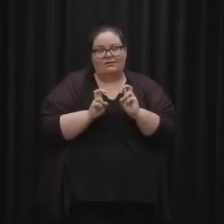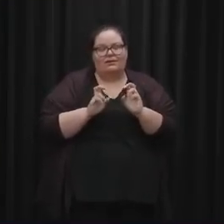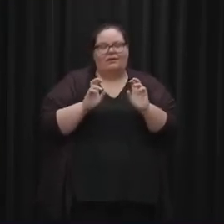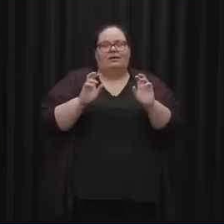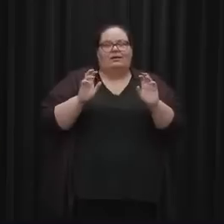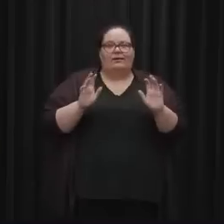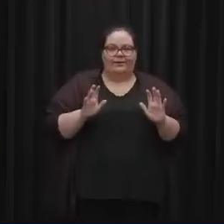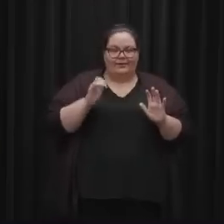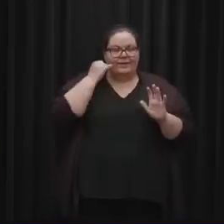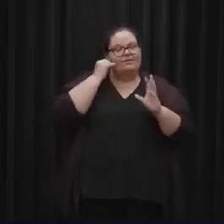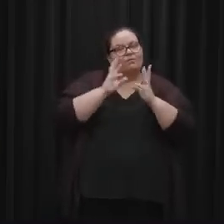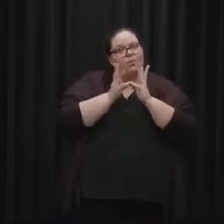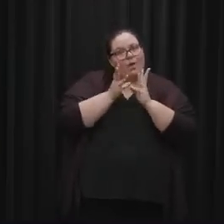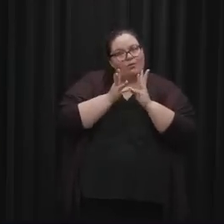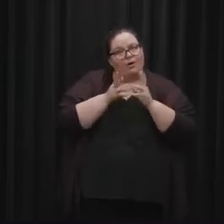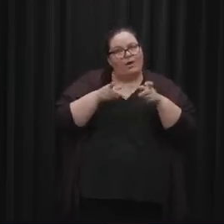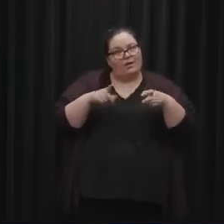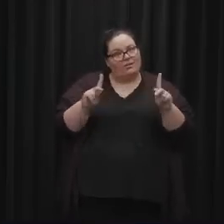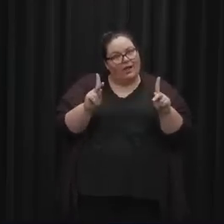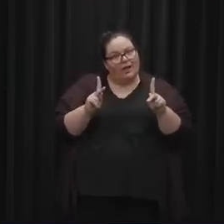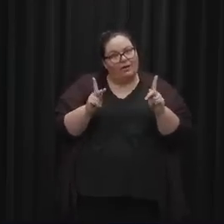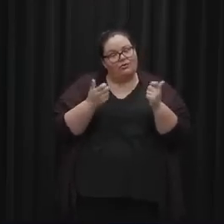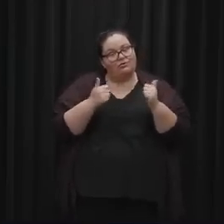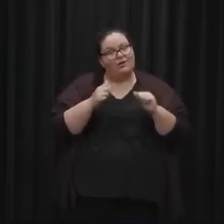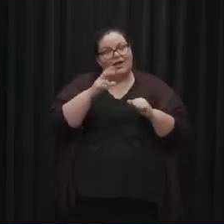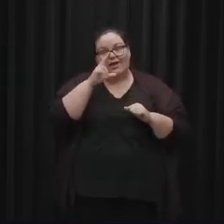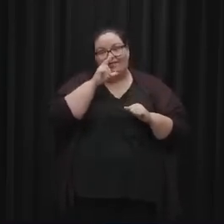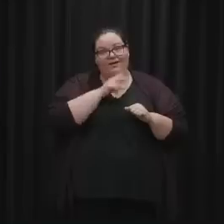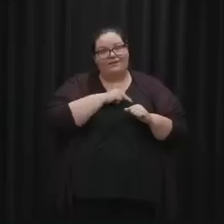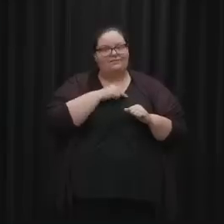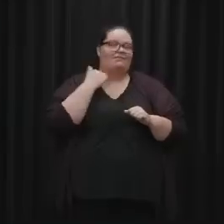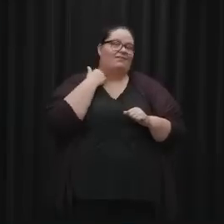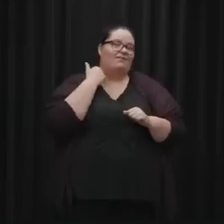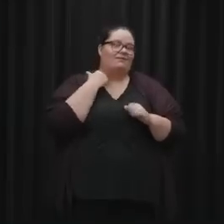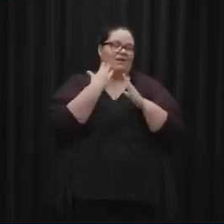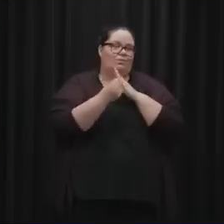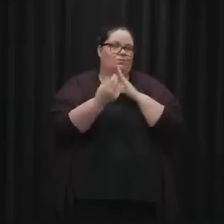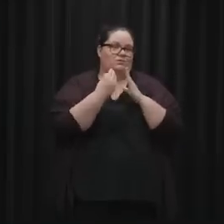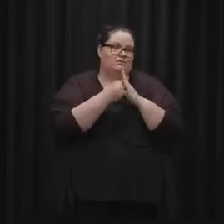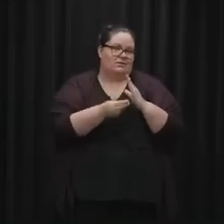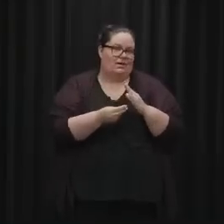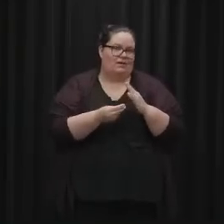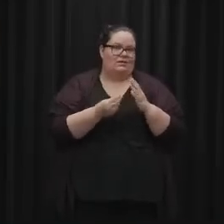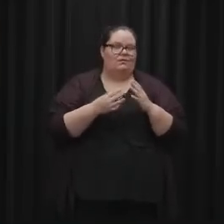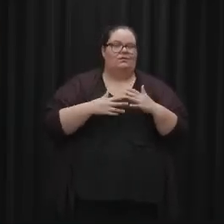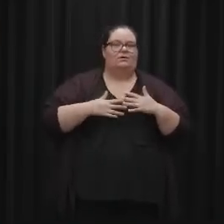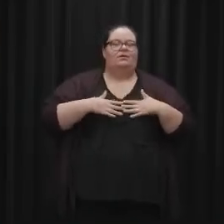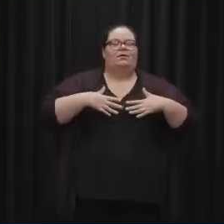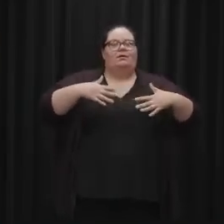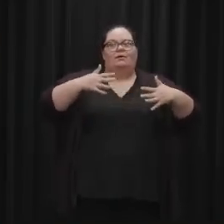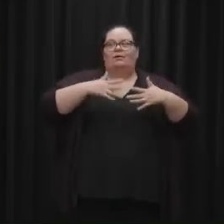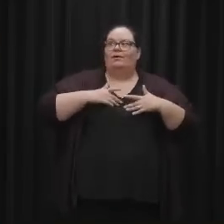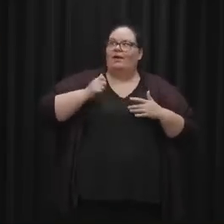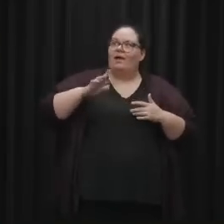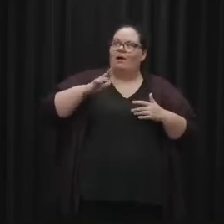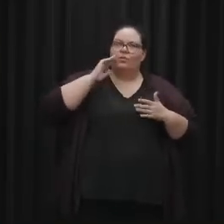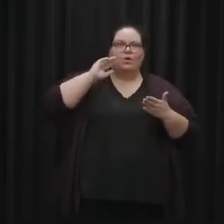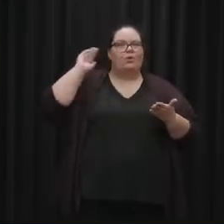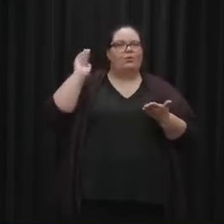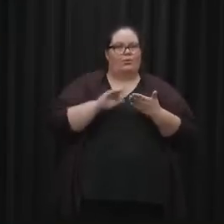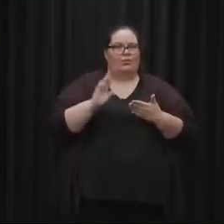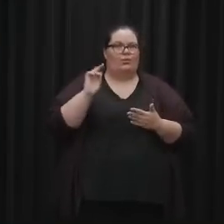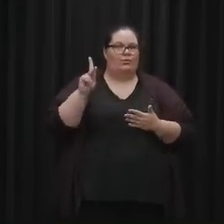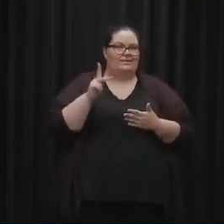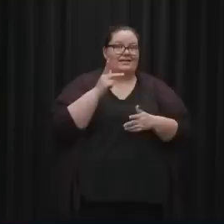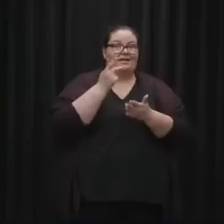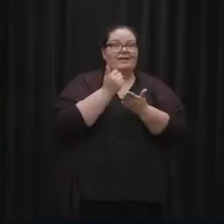And if the weather permits, have your Thanksgiving outdoors if you can. Being out in the fresh air, we know, reduces those risks. Keep